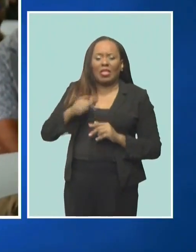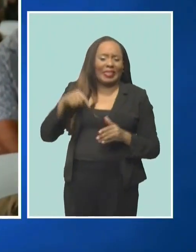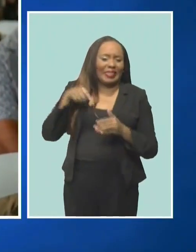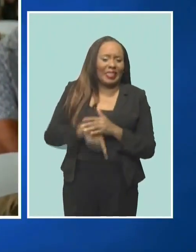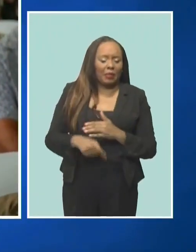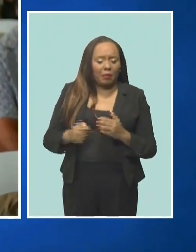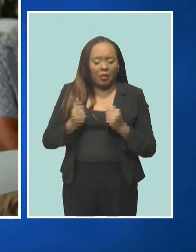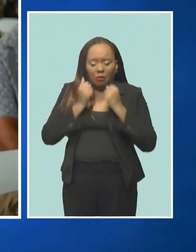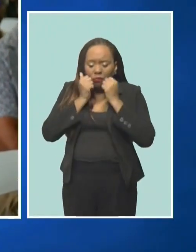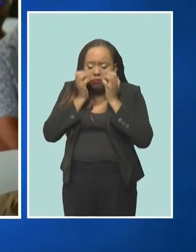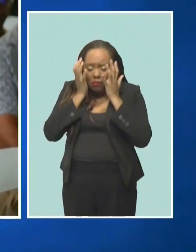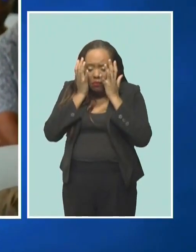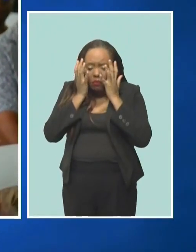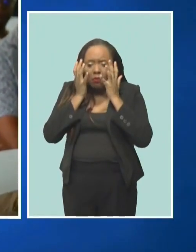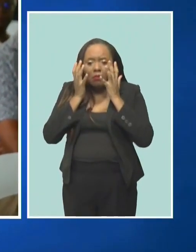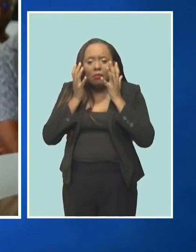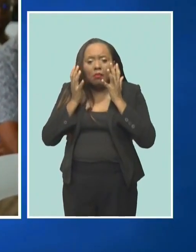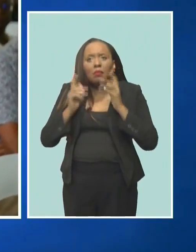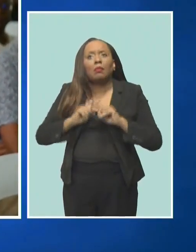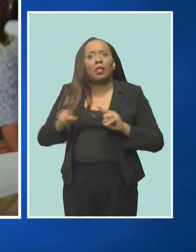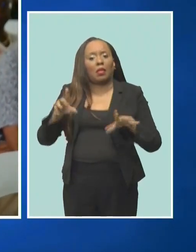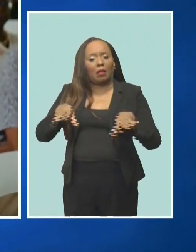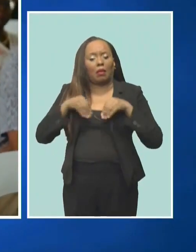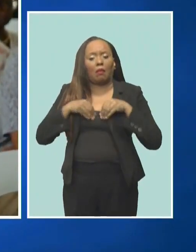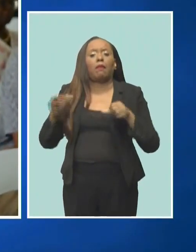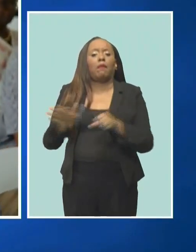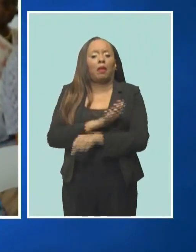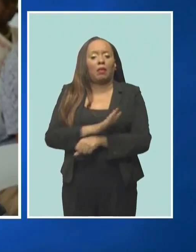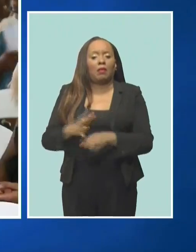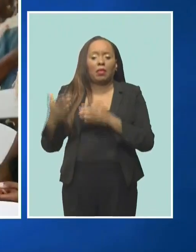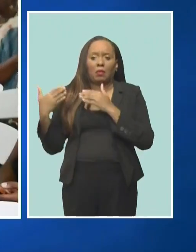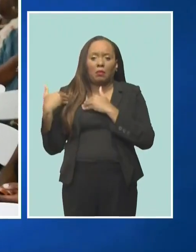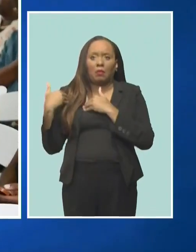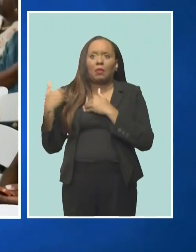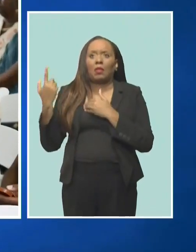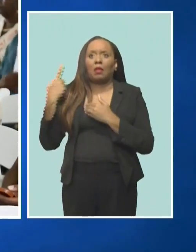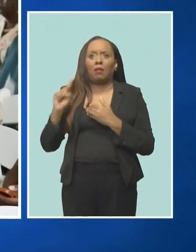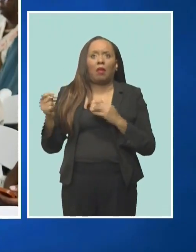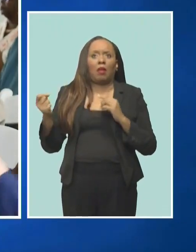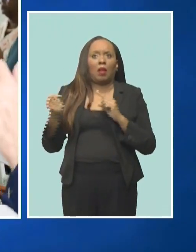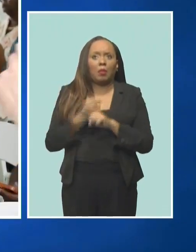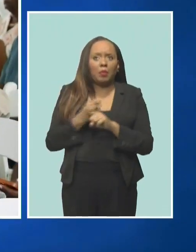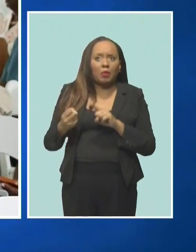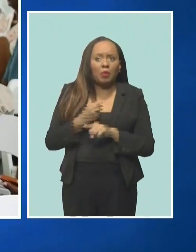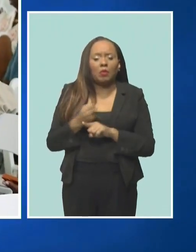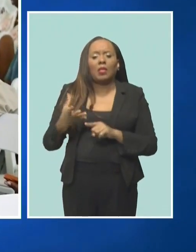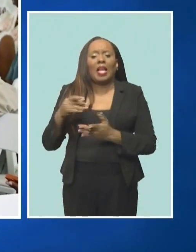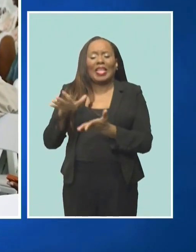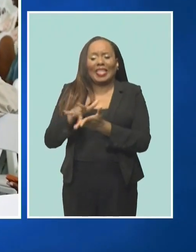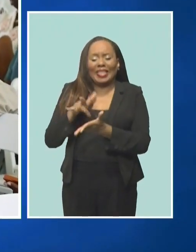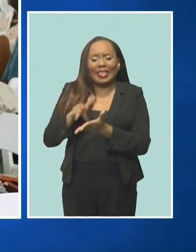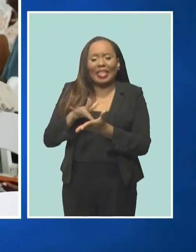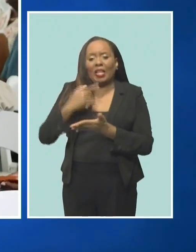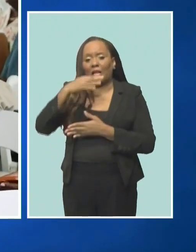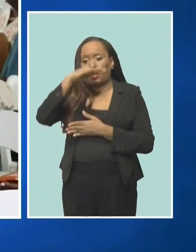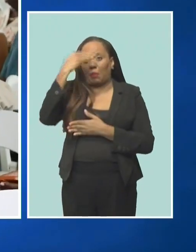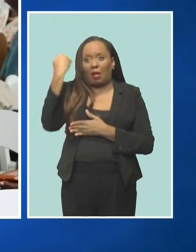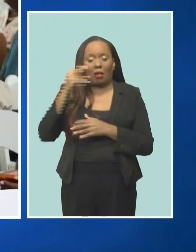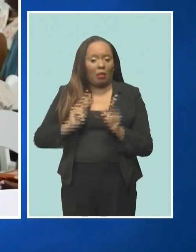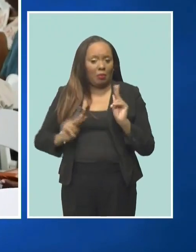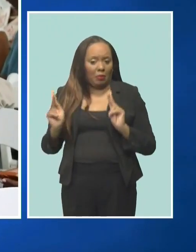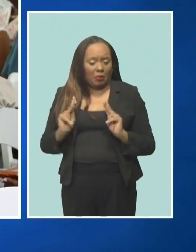those acts and have accepted full responsibility for the abuse meted out to those at Codrington and throughout the